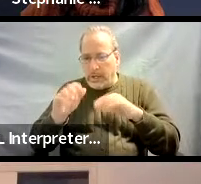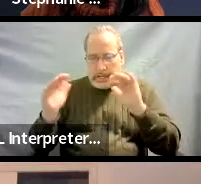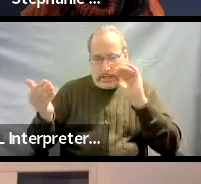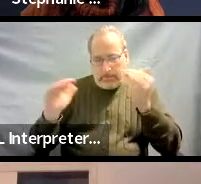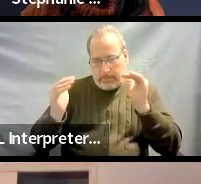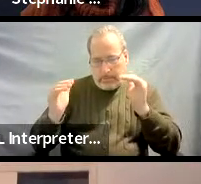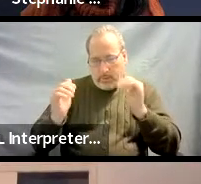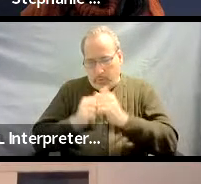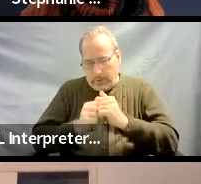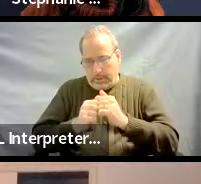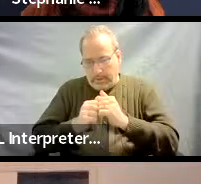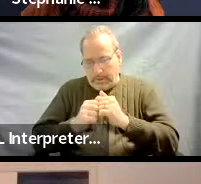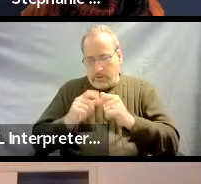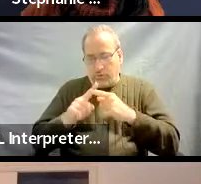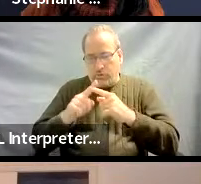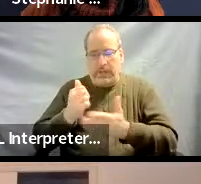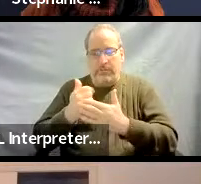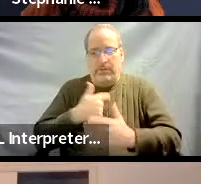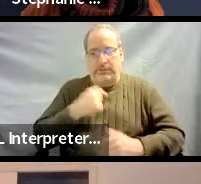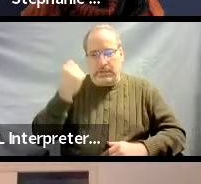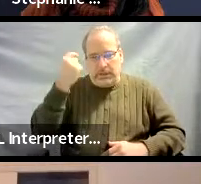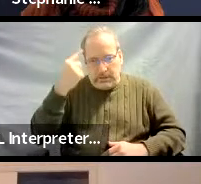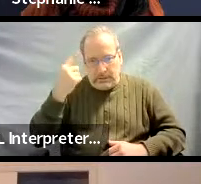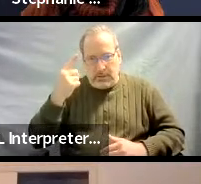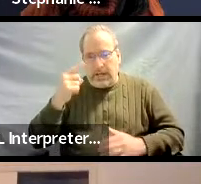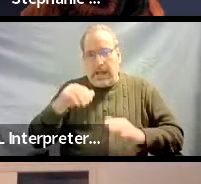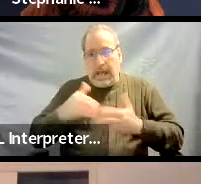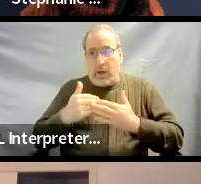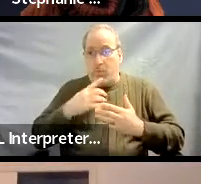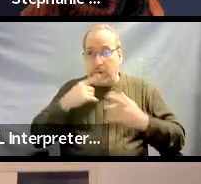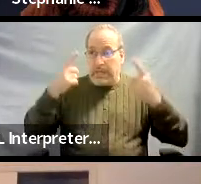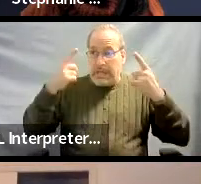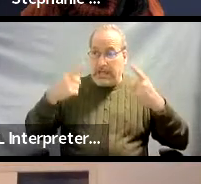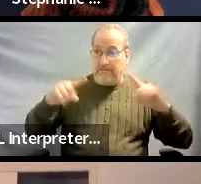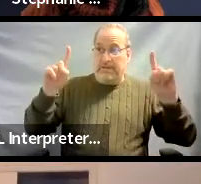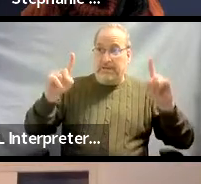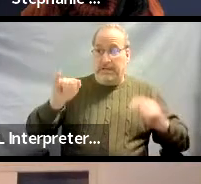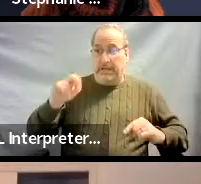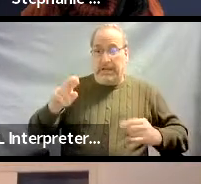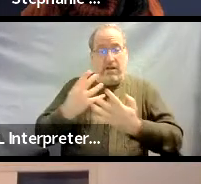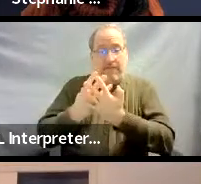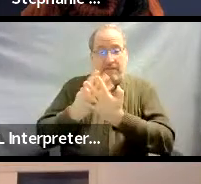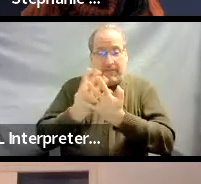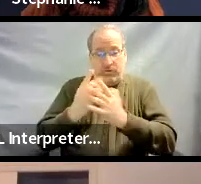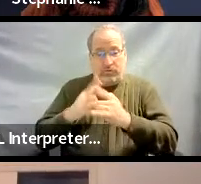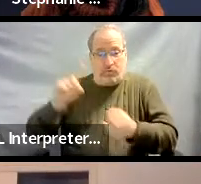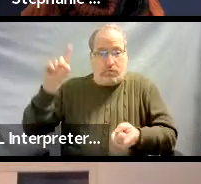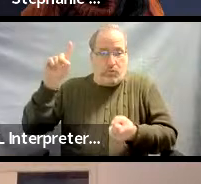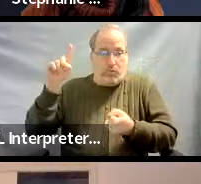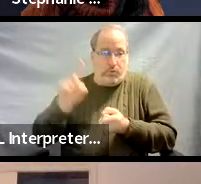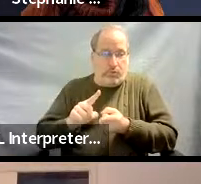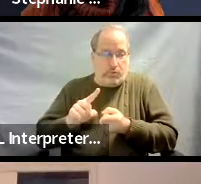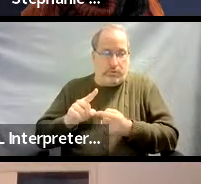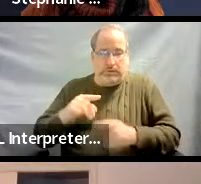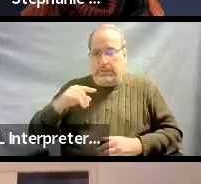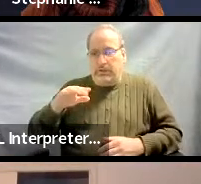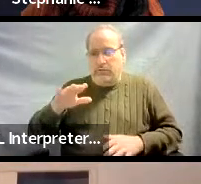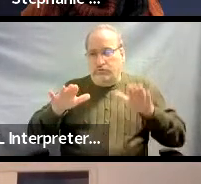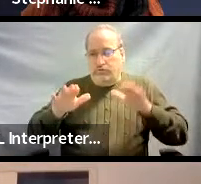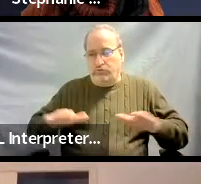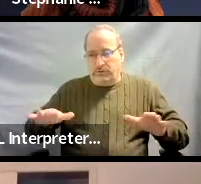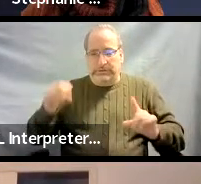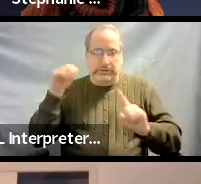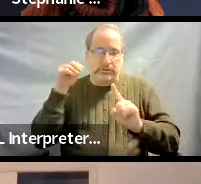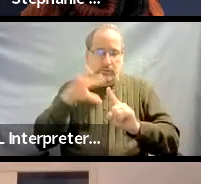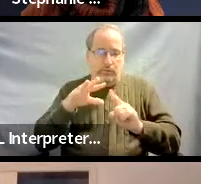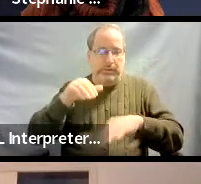will help us better understand the effectiveness of air filtration in reducing the kids' exposures at the